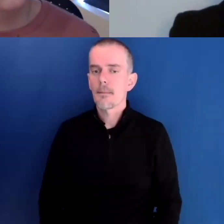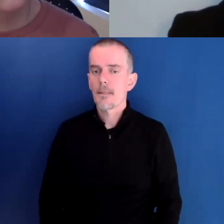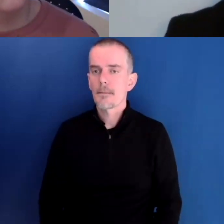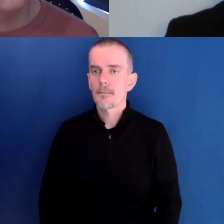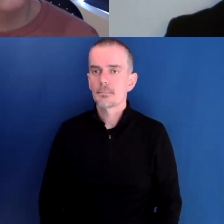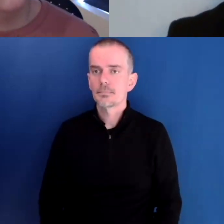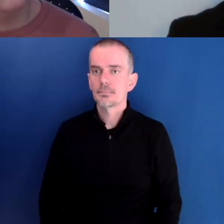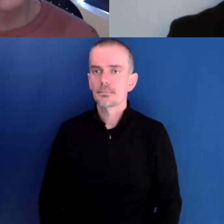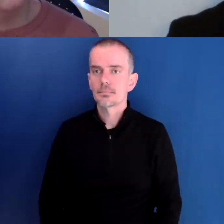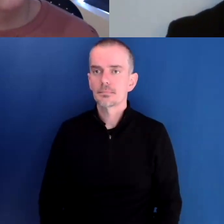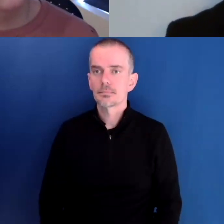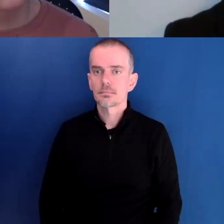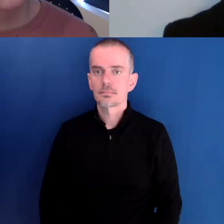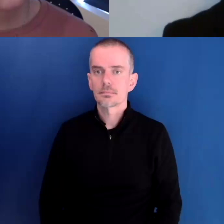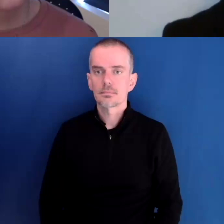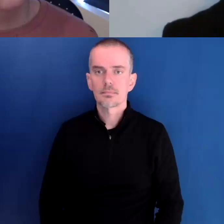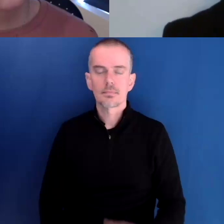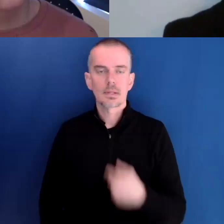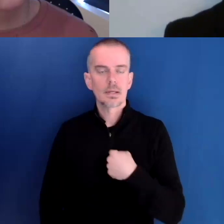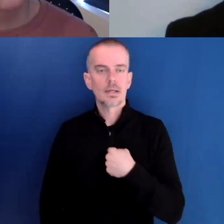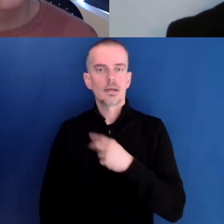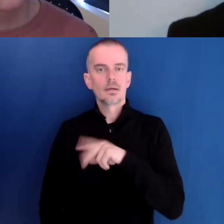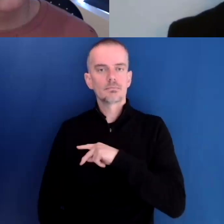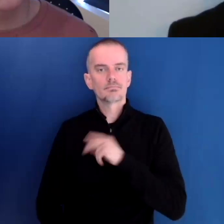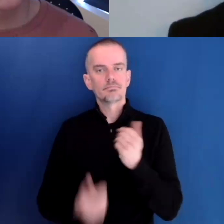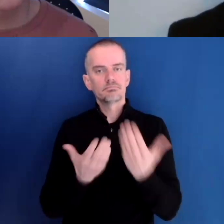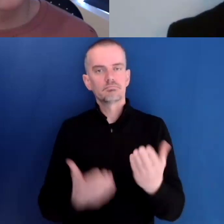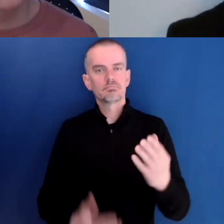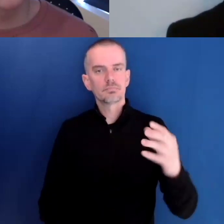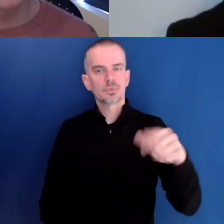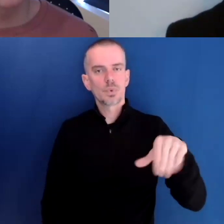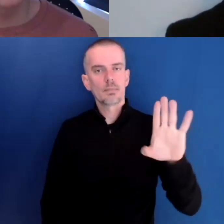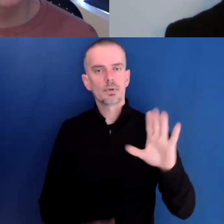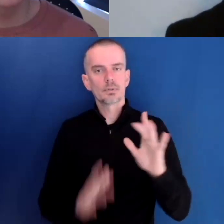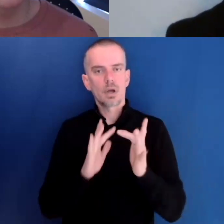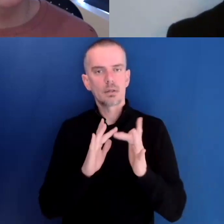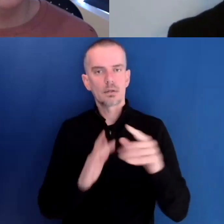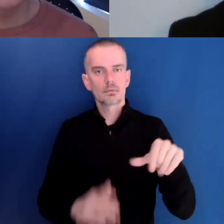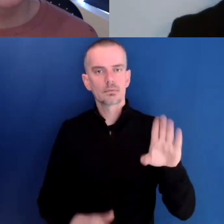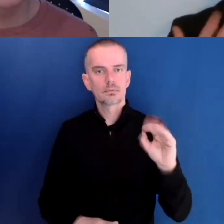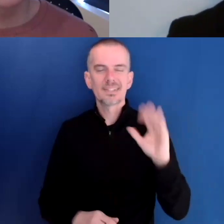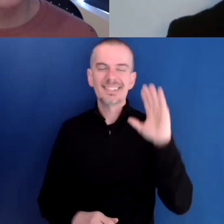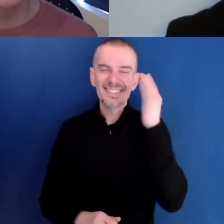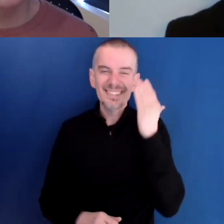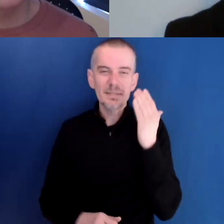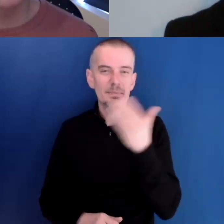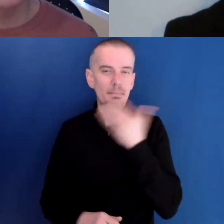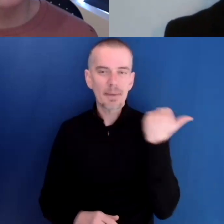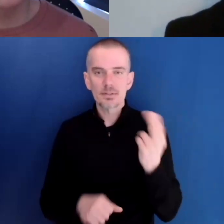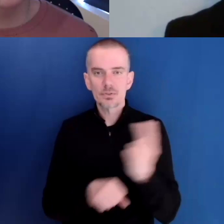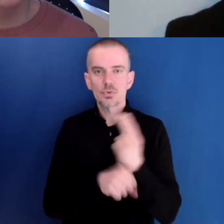I mean, I would personally recommend QuickBooks Online because it just seems to be the most user-friendly and the most